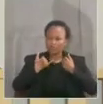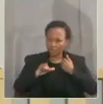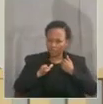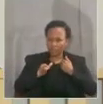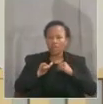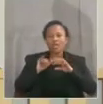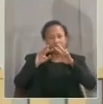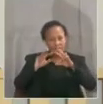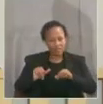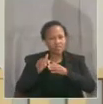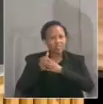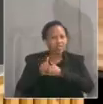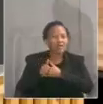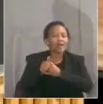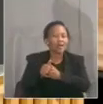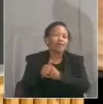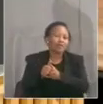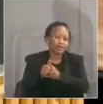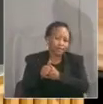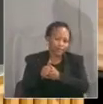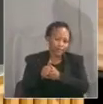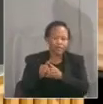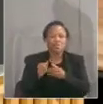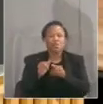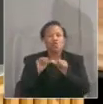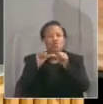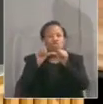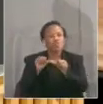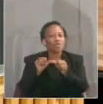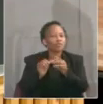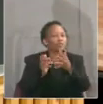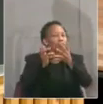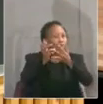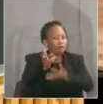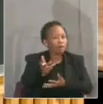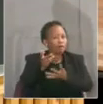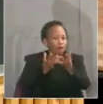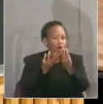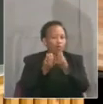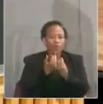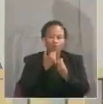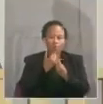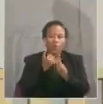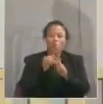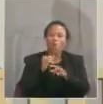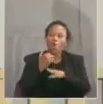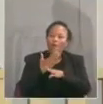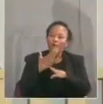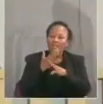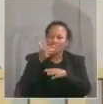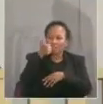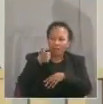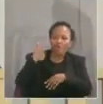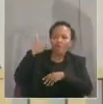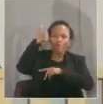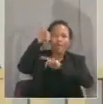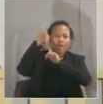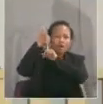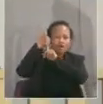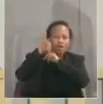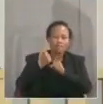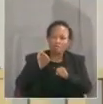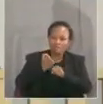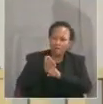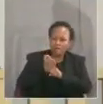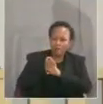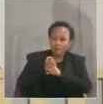investigations with continuous interaction with the commander, operational commander that is on the